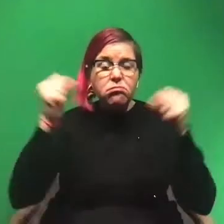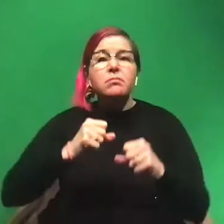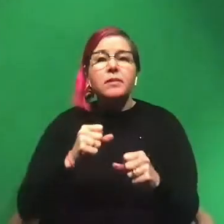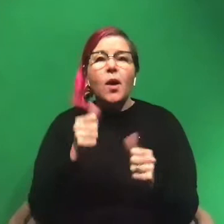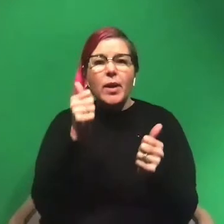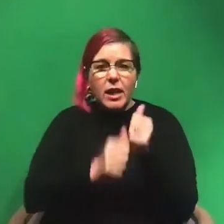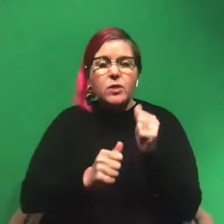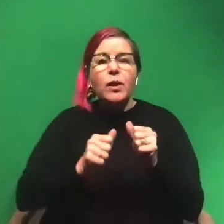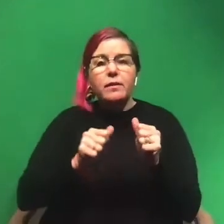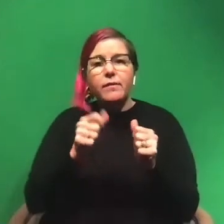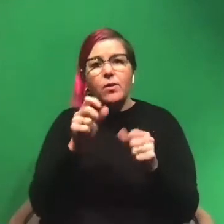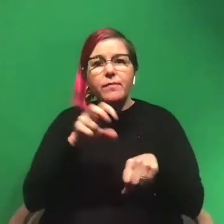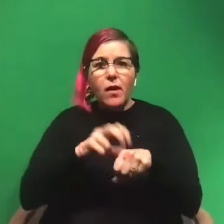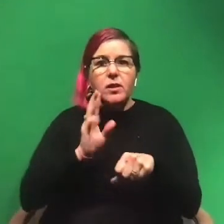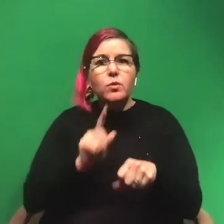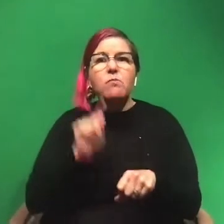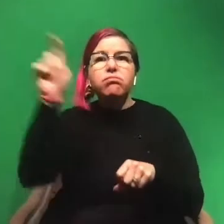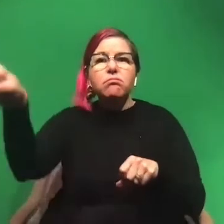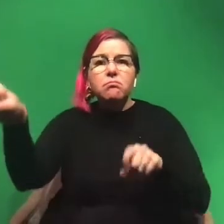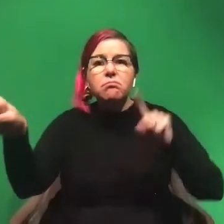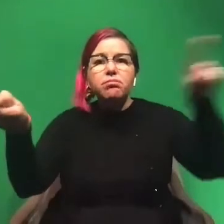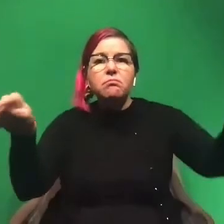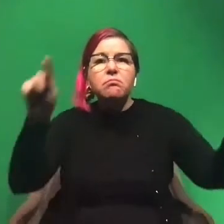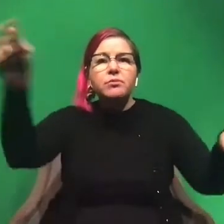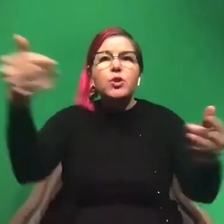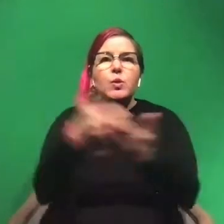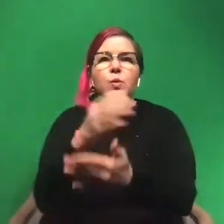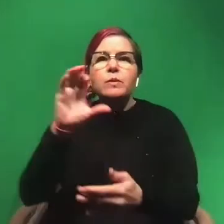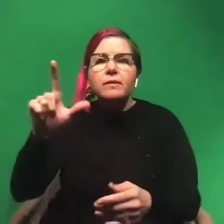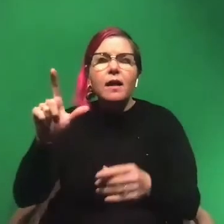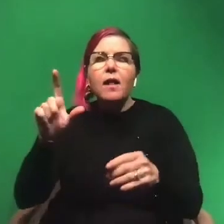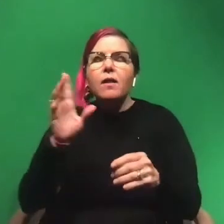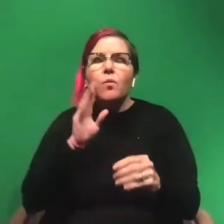those progeny virus goes and finds a new target cell, and the whole cycle continues.